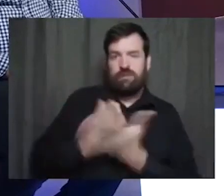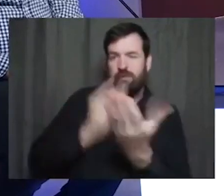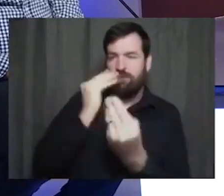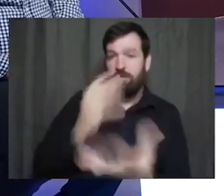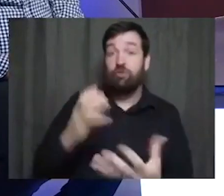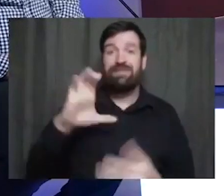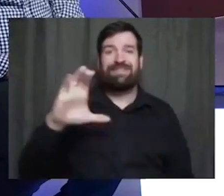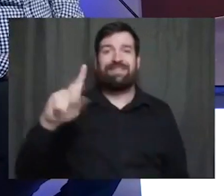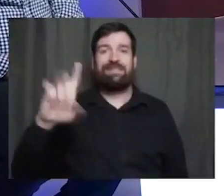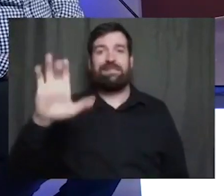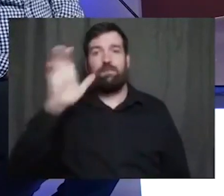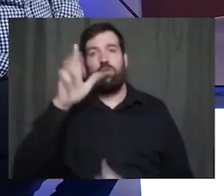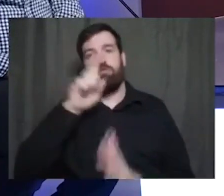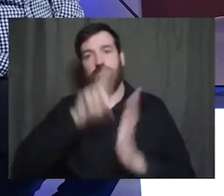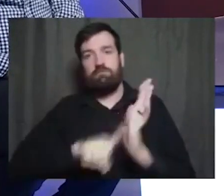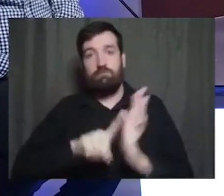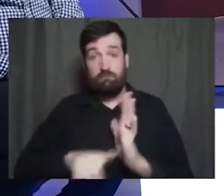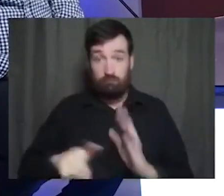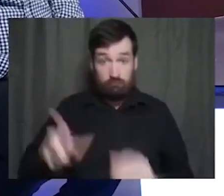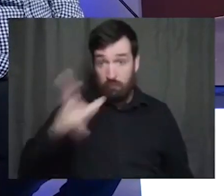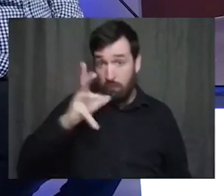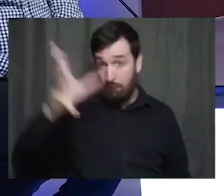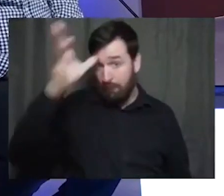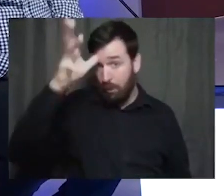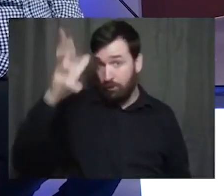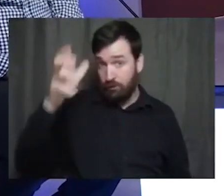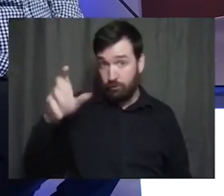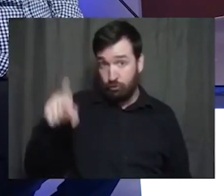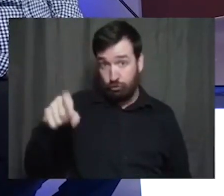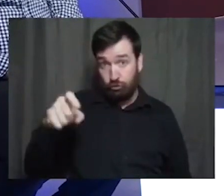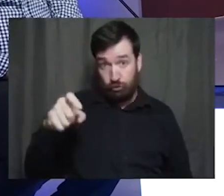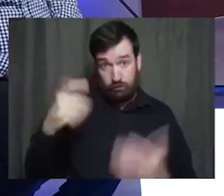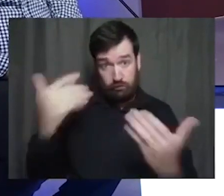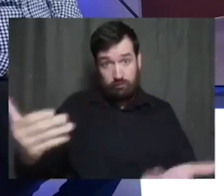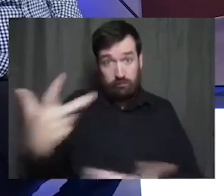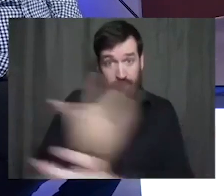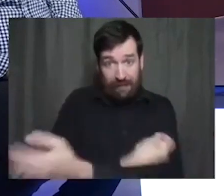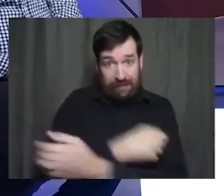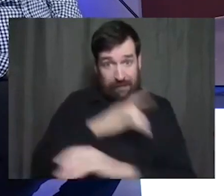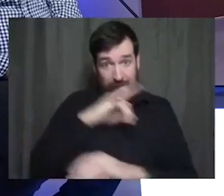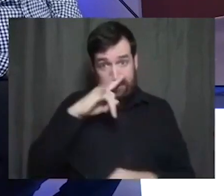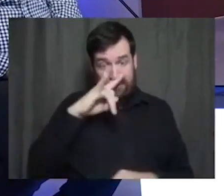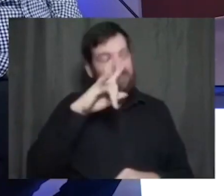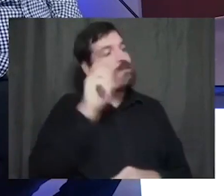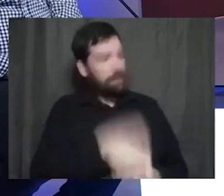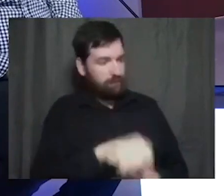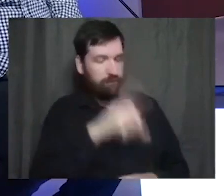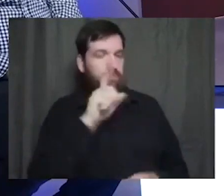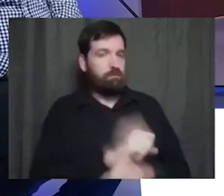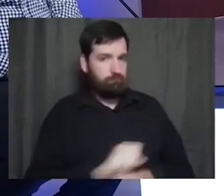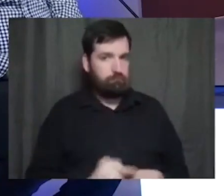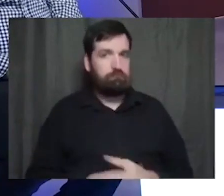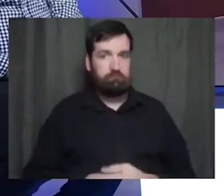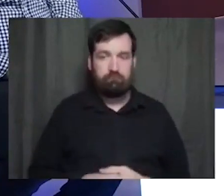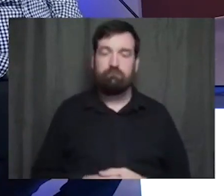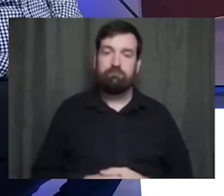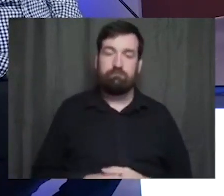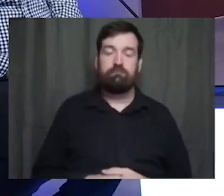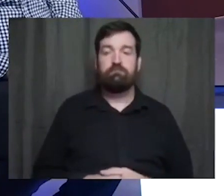So should parents continue to vaccinate their kids? Absolutely. I listened to the Surgeon General